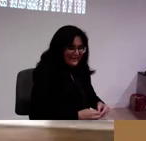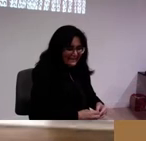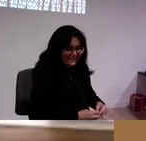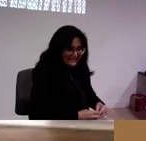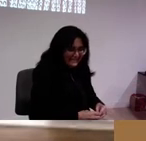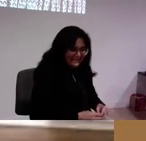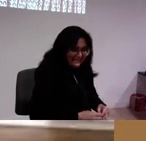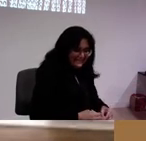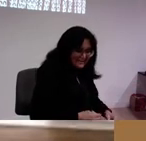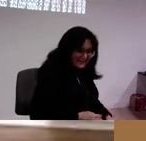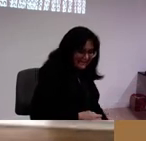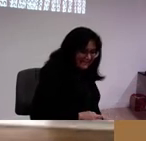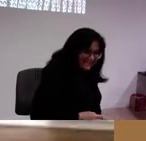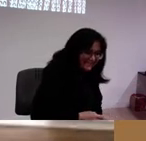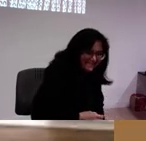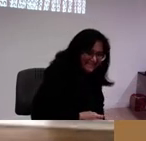do.